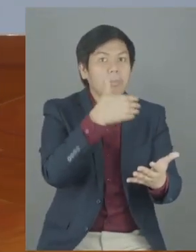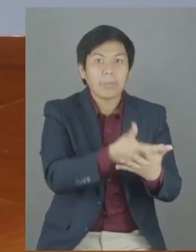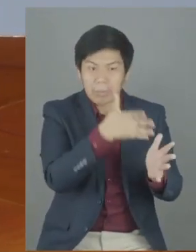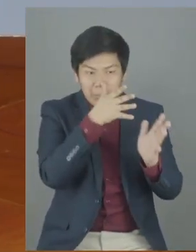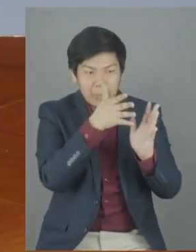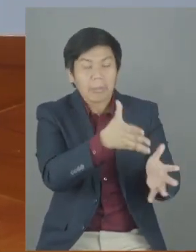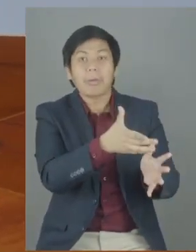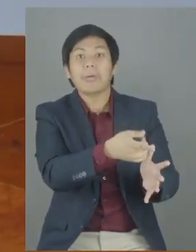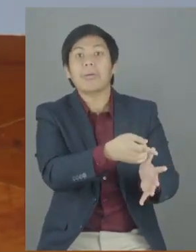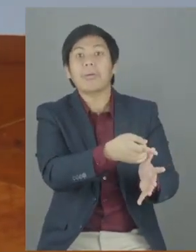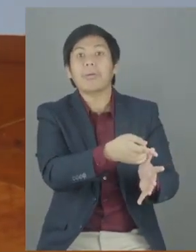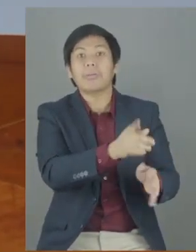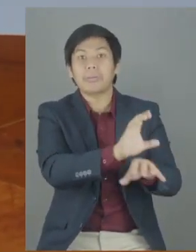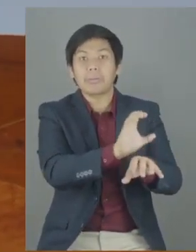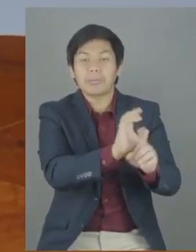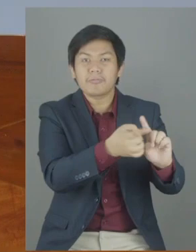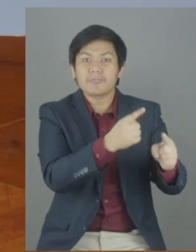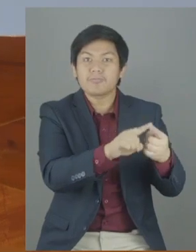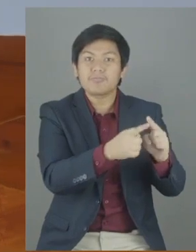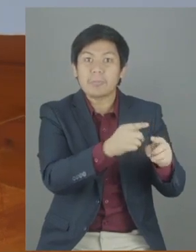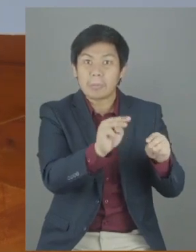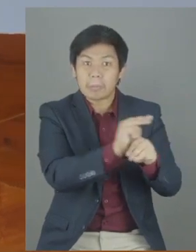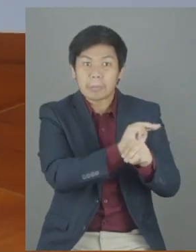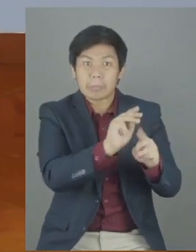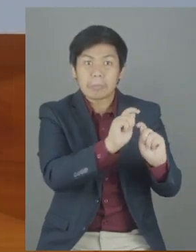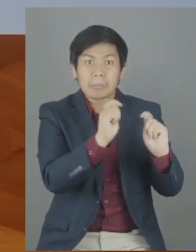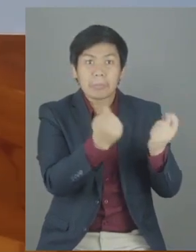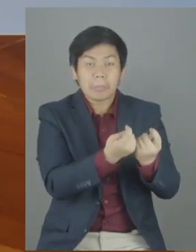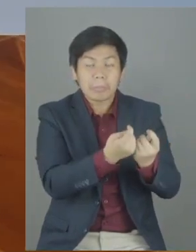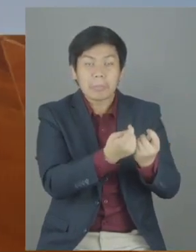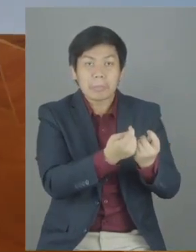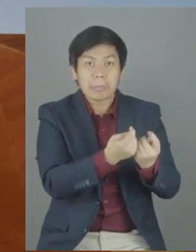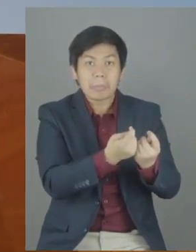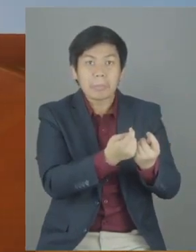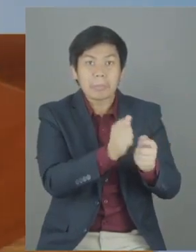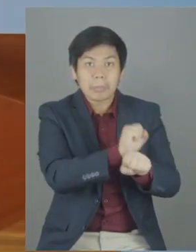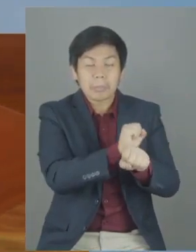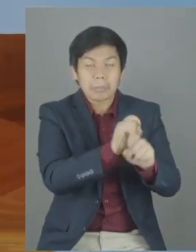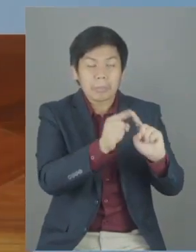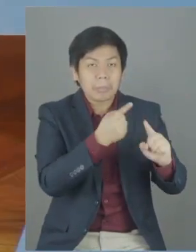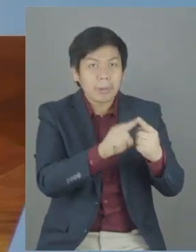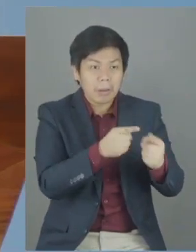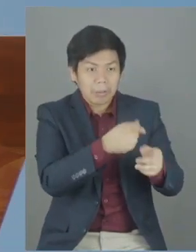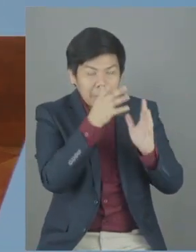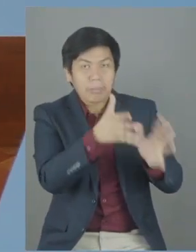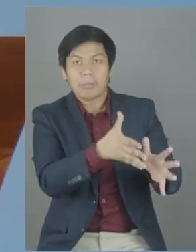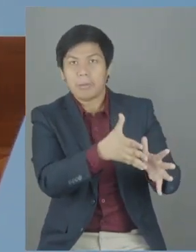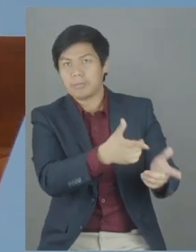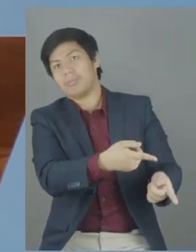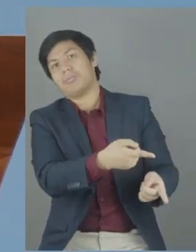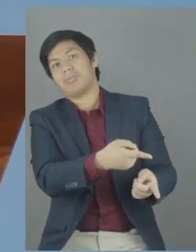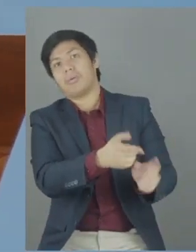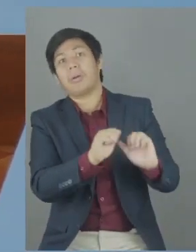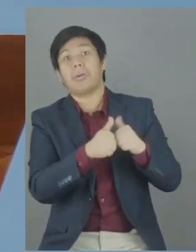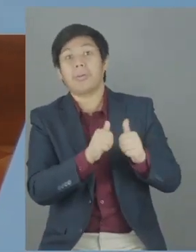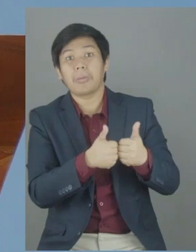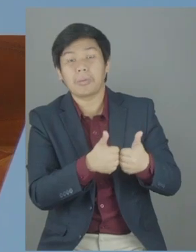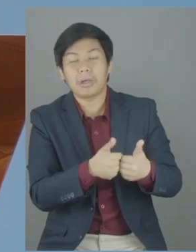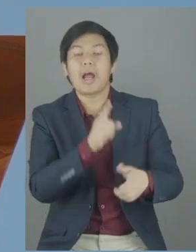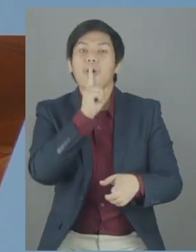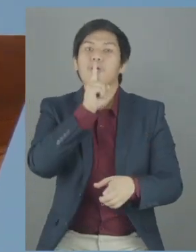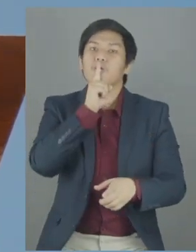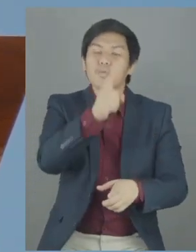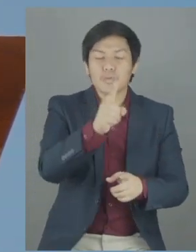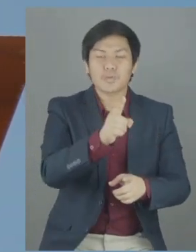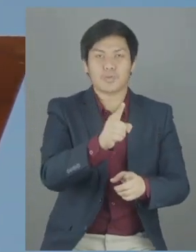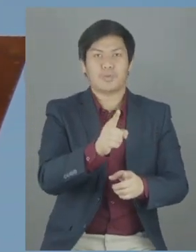certain churchmate, certain ministry team member, certain office mate, I don't know. To be truly hospitable is